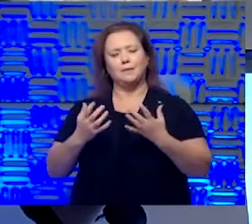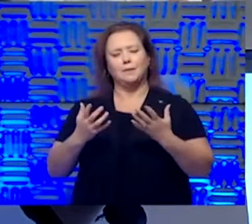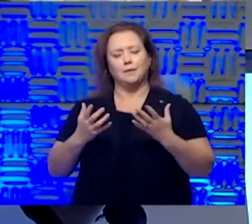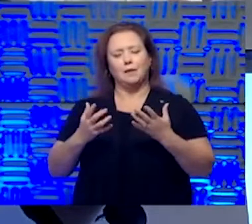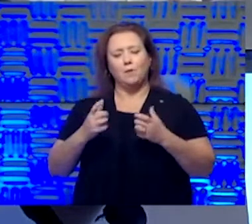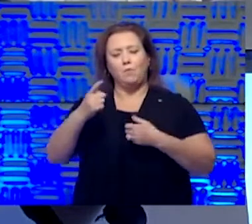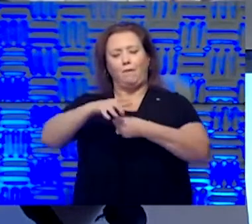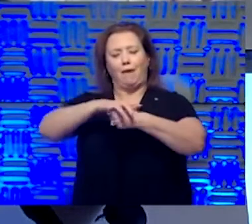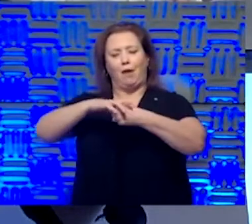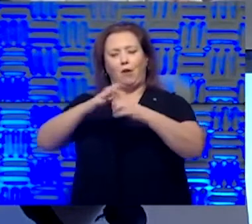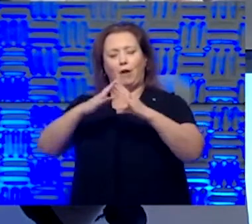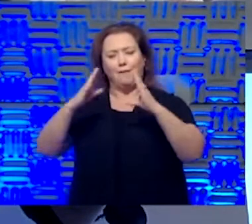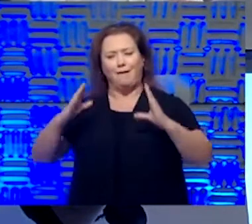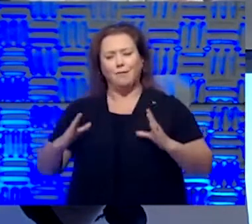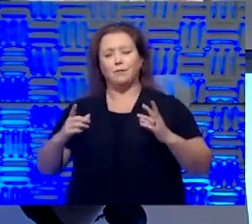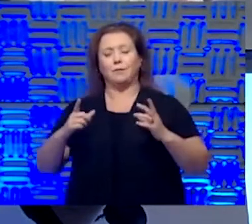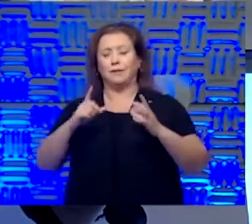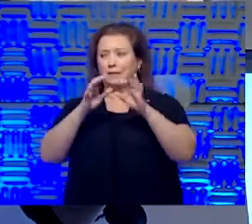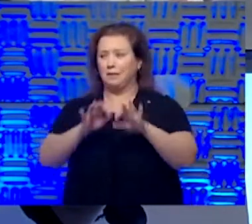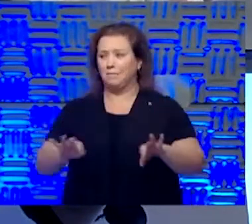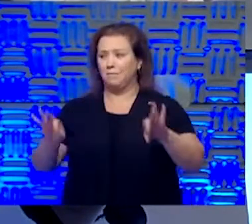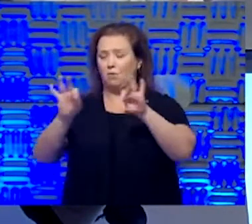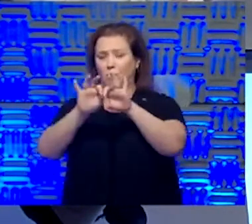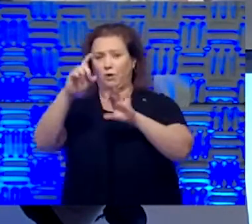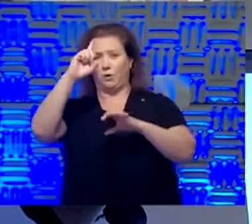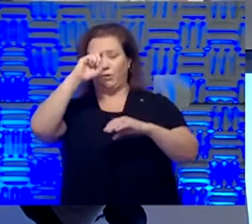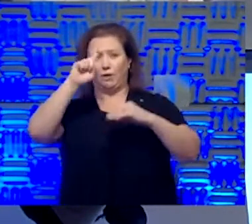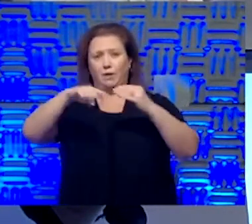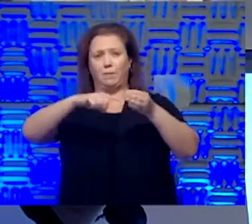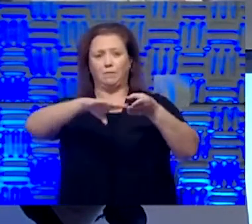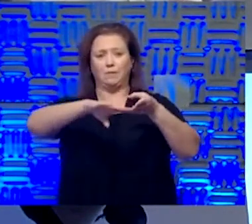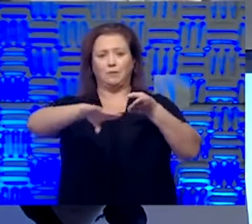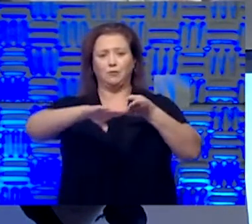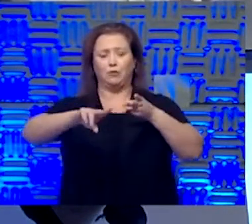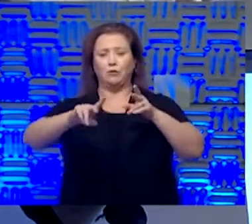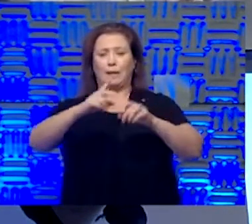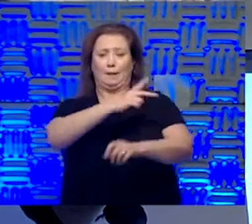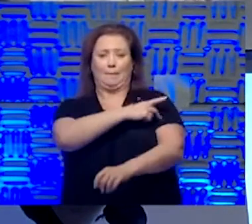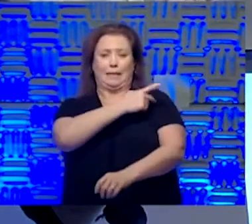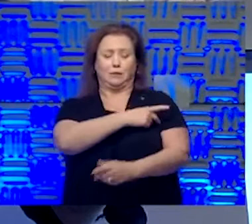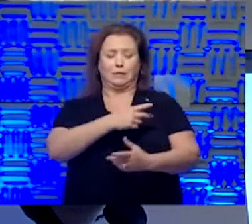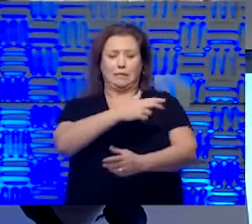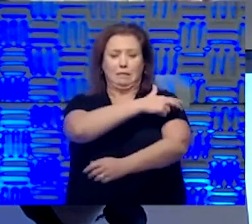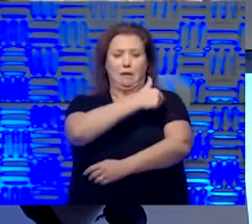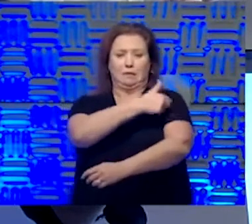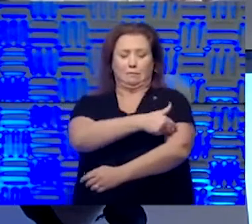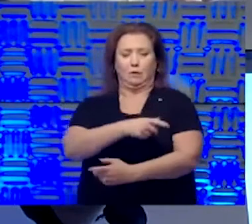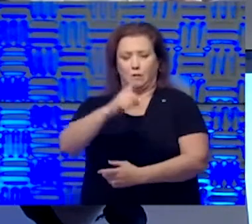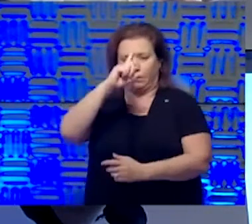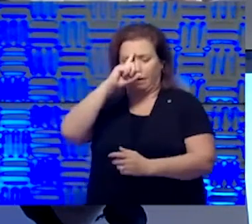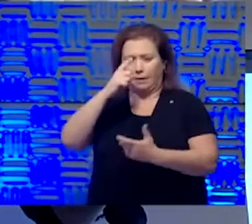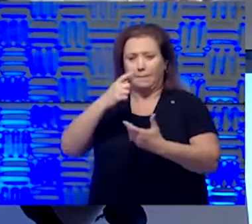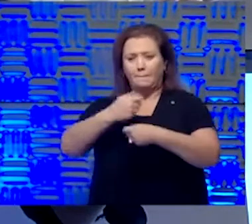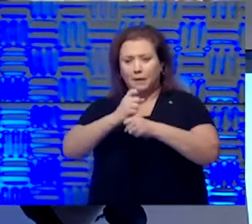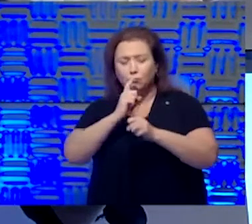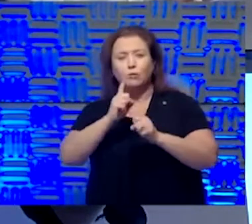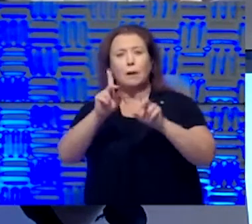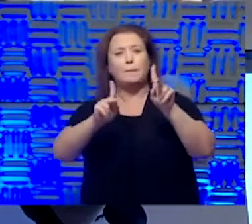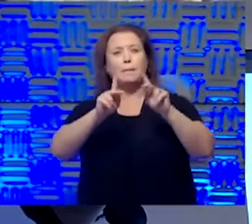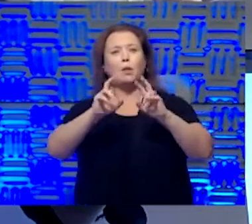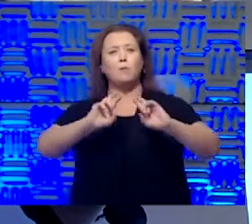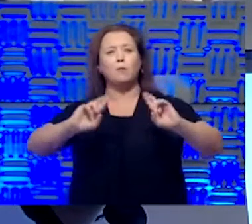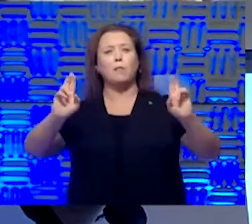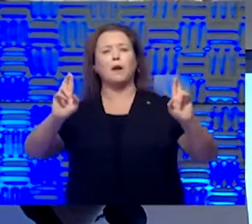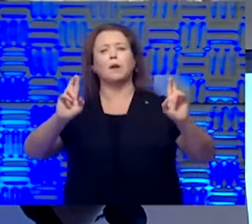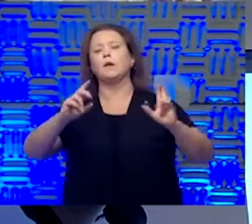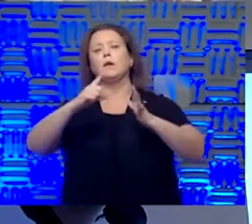one area. This has to be important as you were thinking about discharging patients in the hospital to make sure that people were prepared for that. What are some